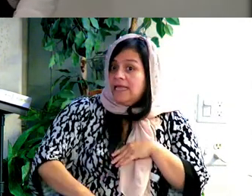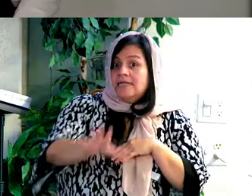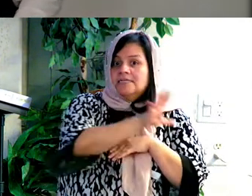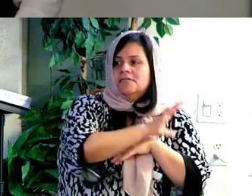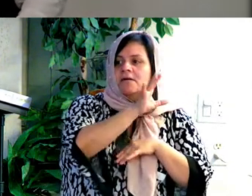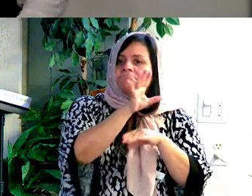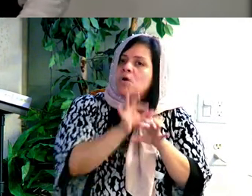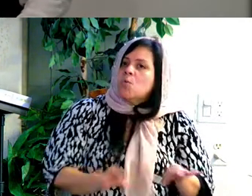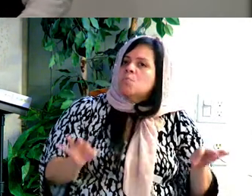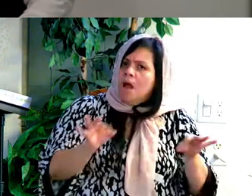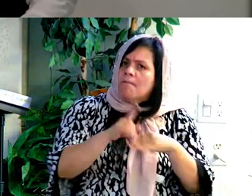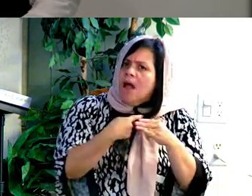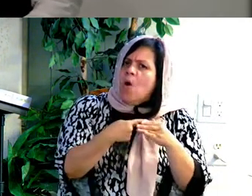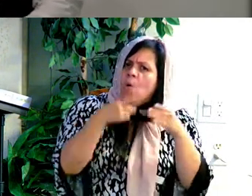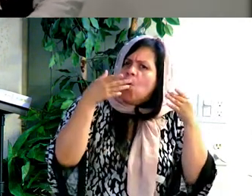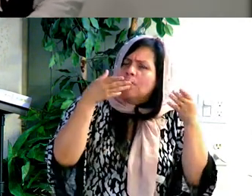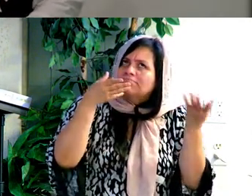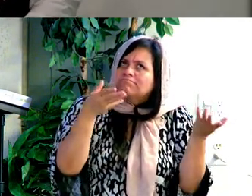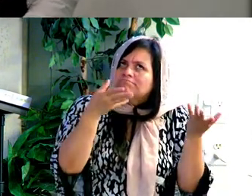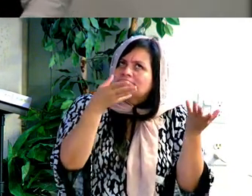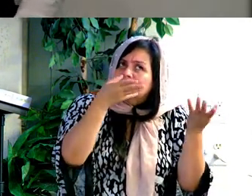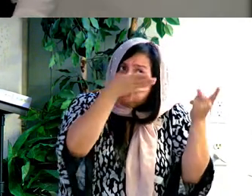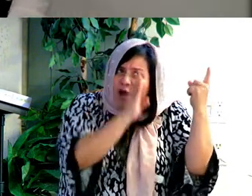feast for his son. Dice.